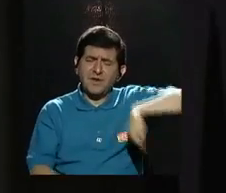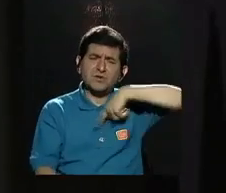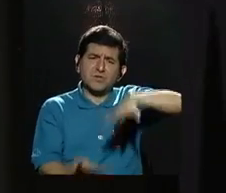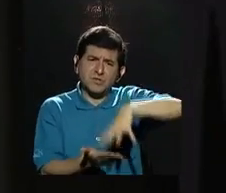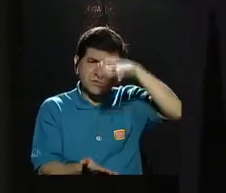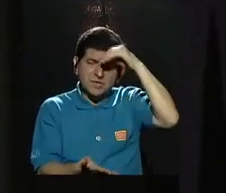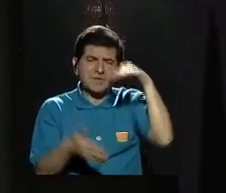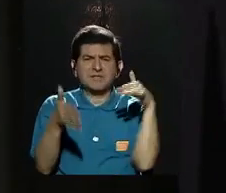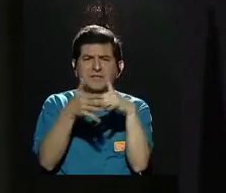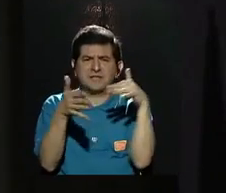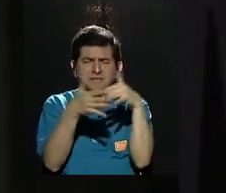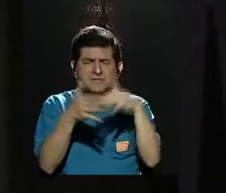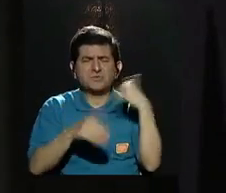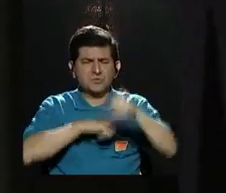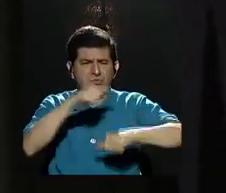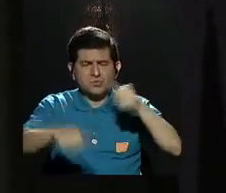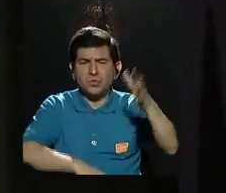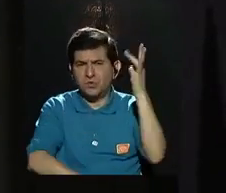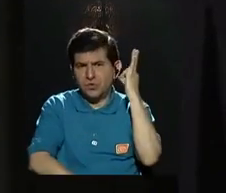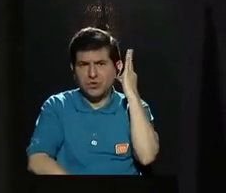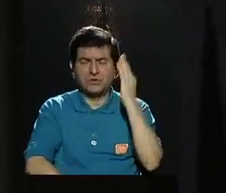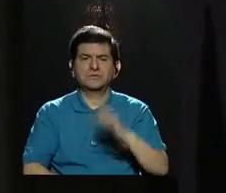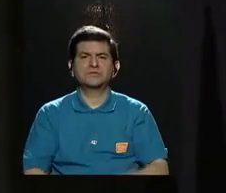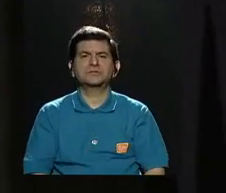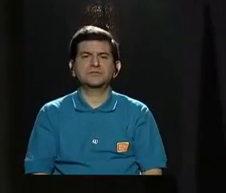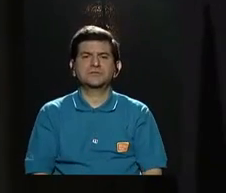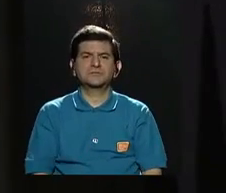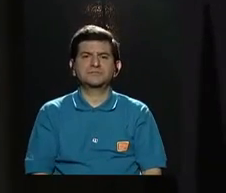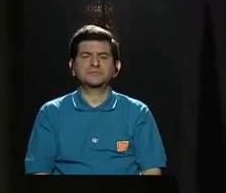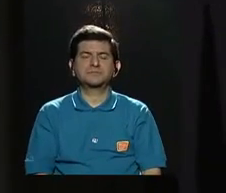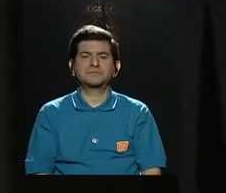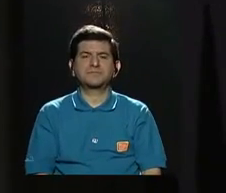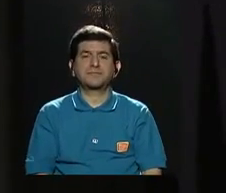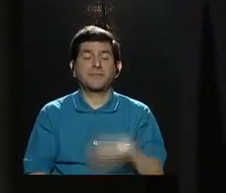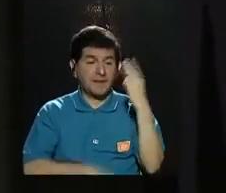studies that the world is not homogeneous,